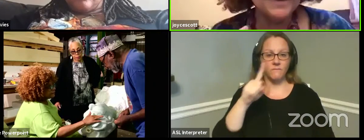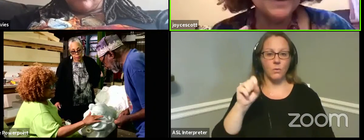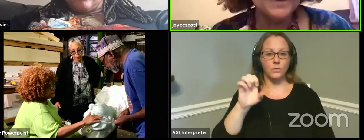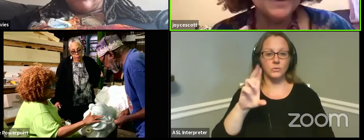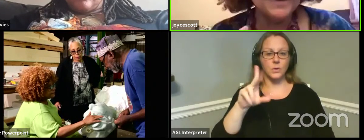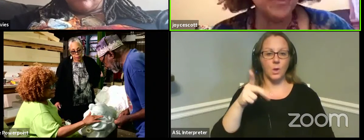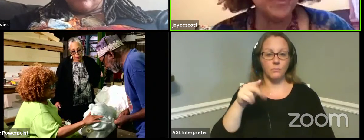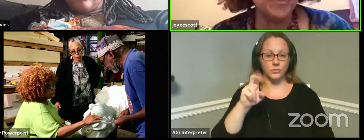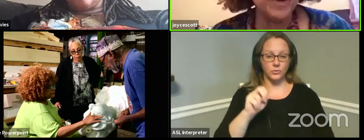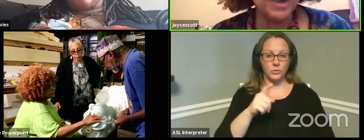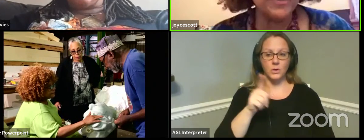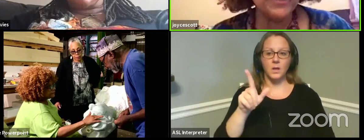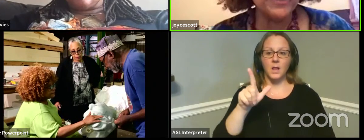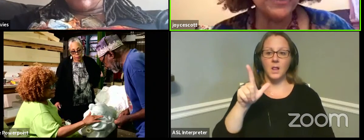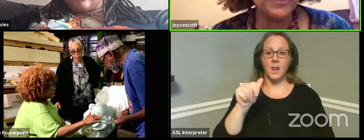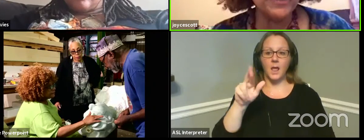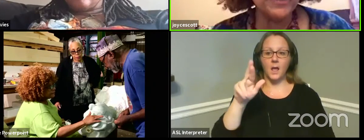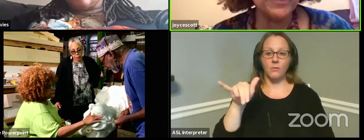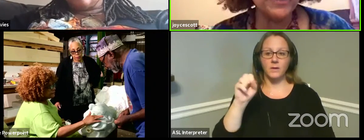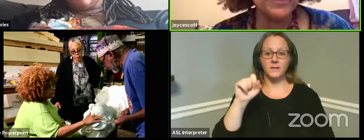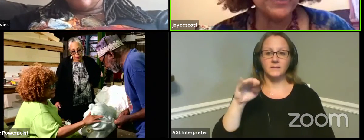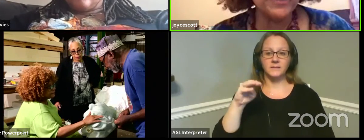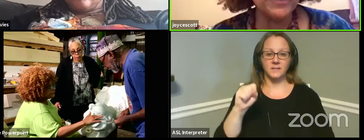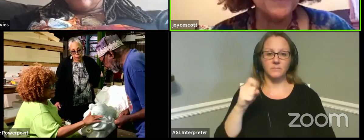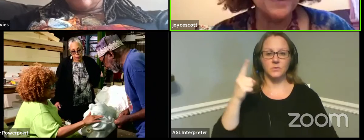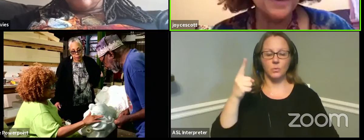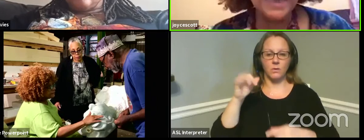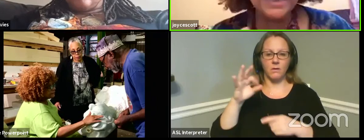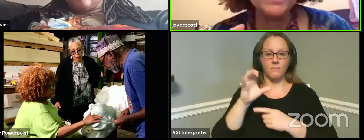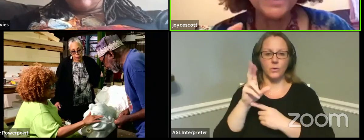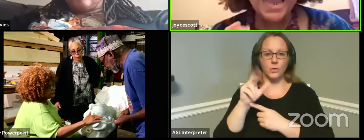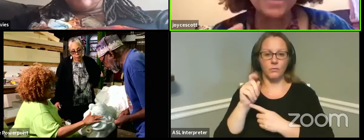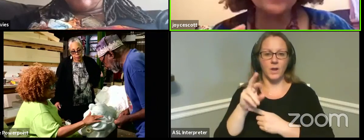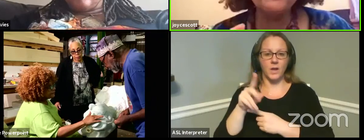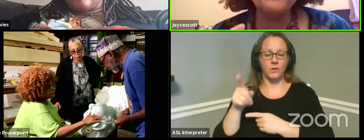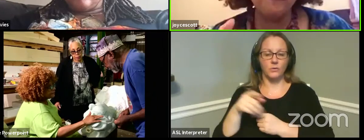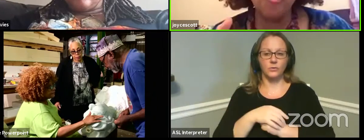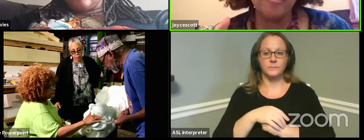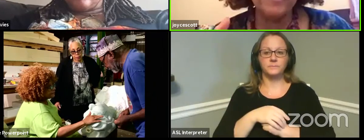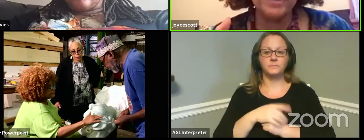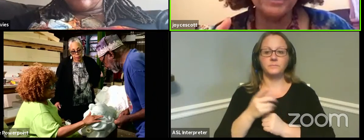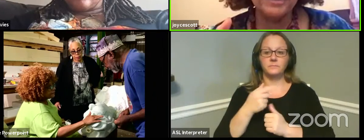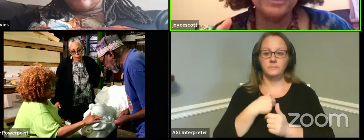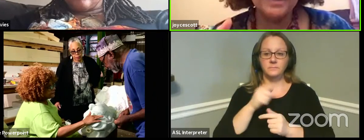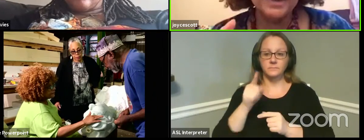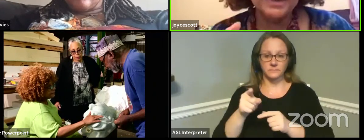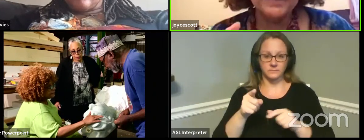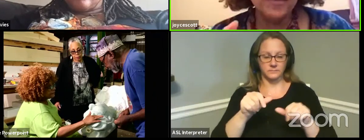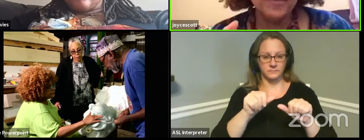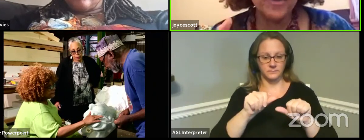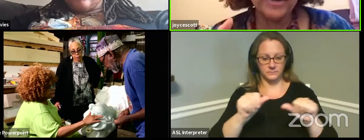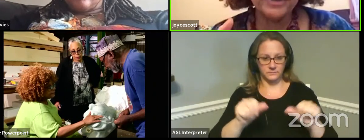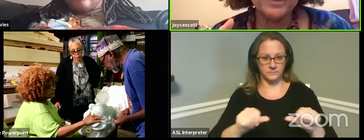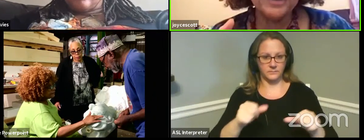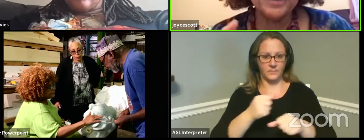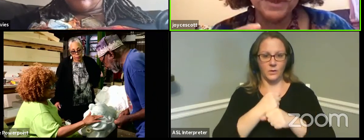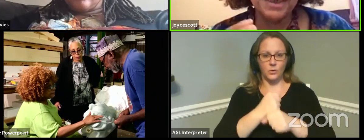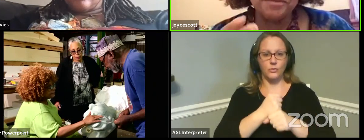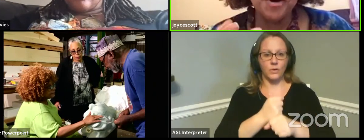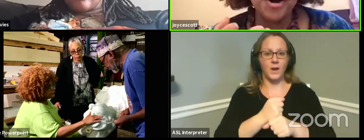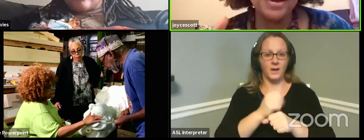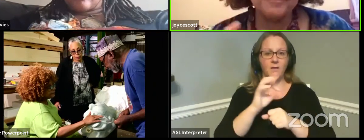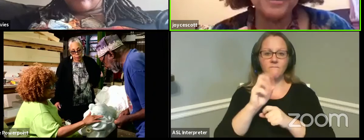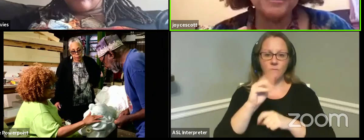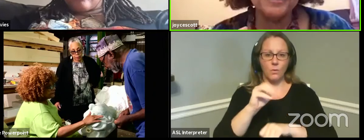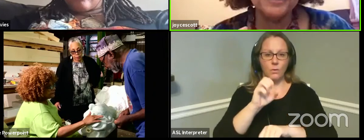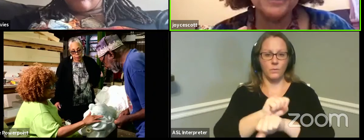Lowry Sims is one of the curators. I get to actually form the work to